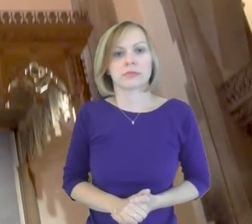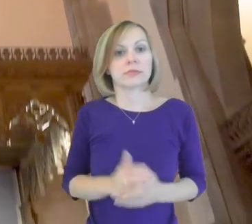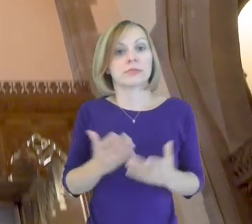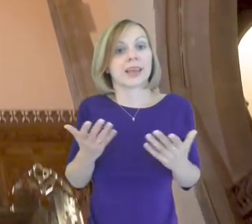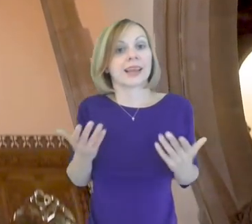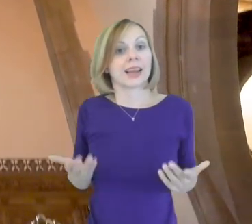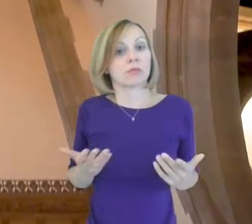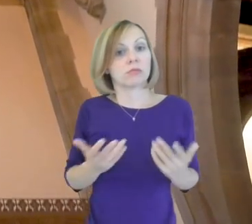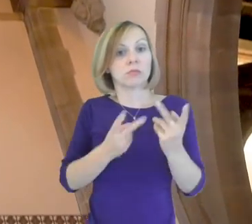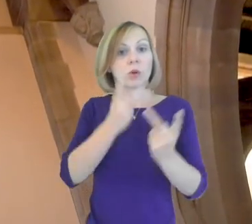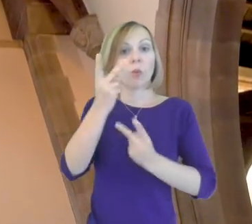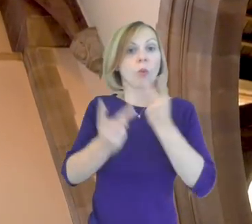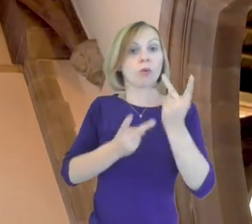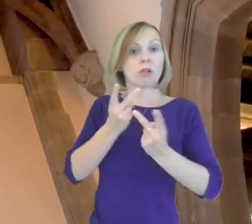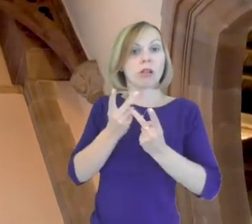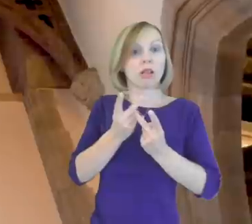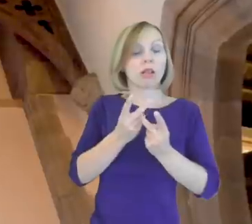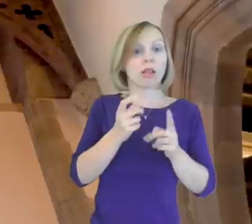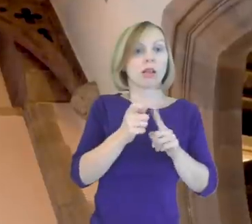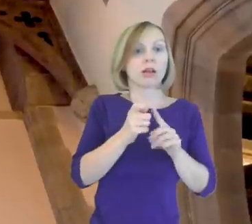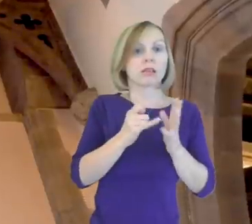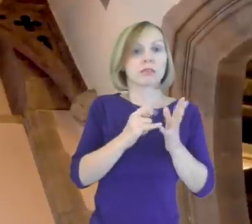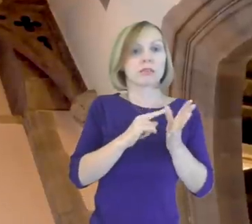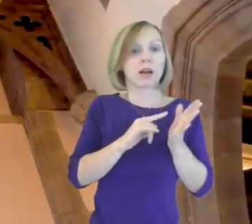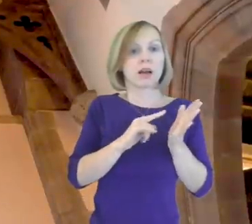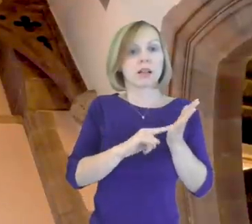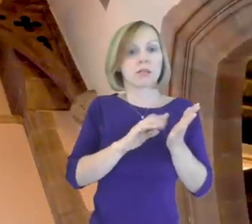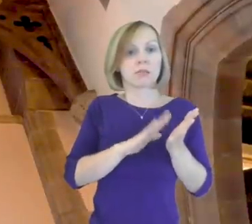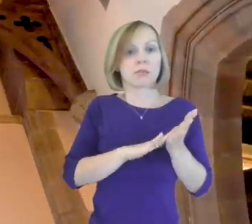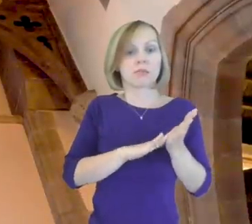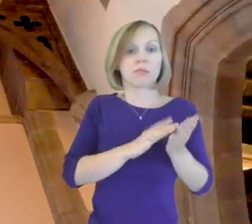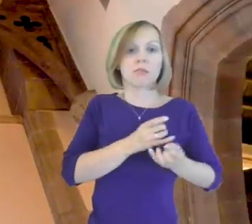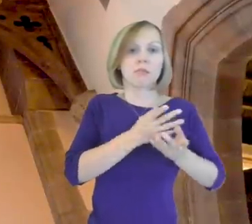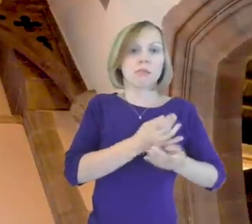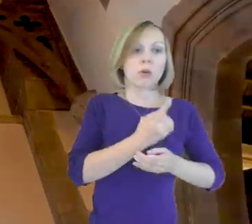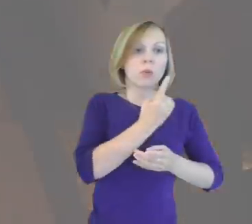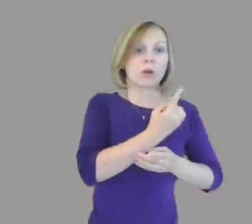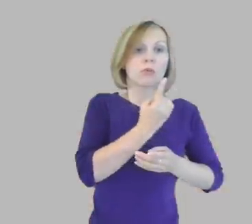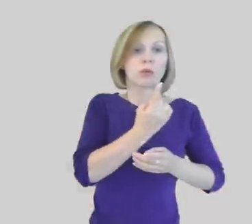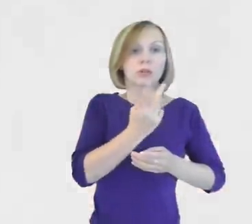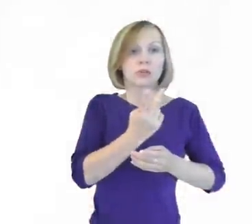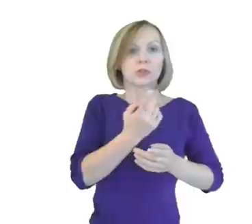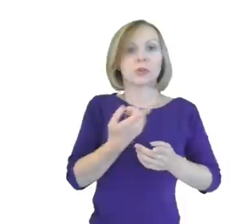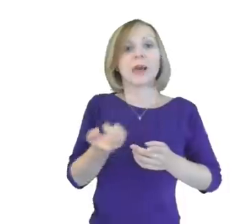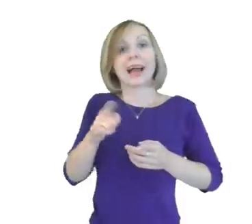And now we hear a choral setting of Psalms 112 and 113.